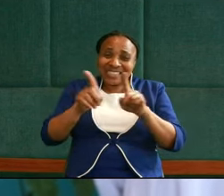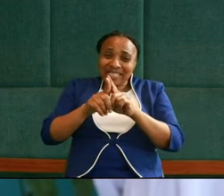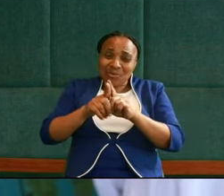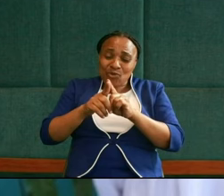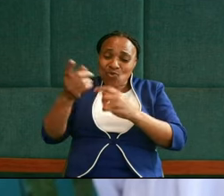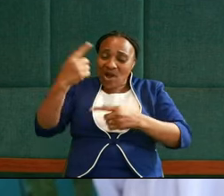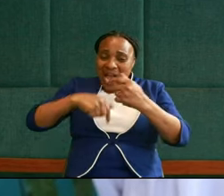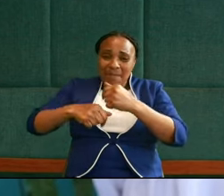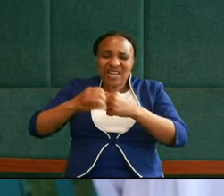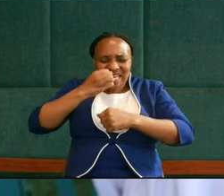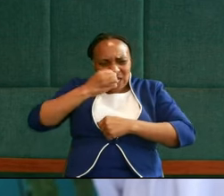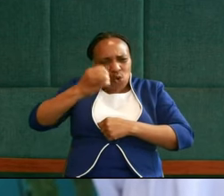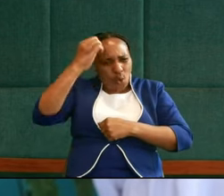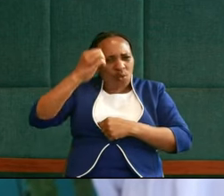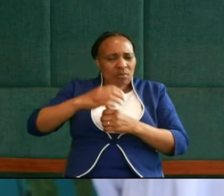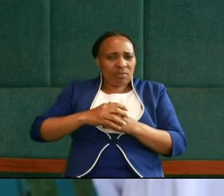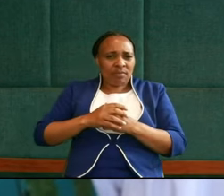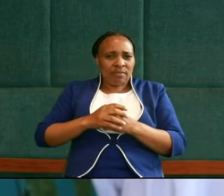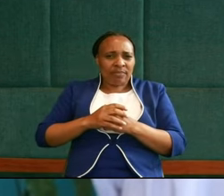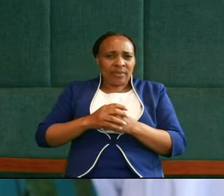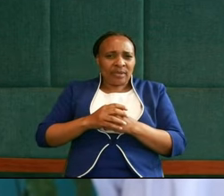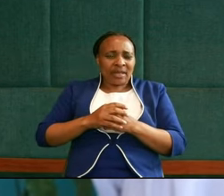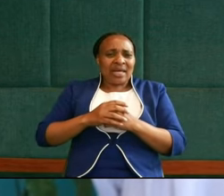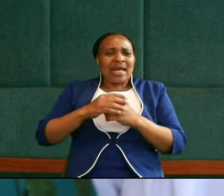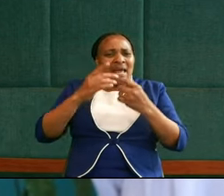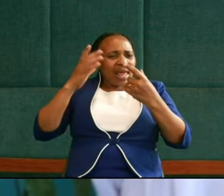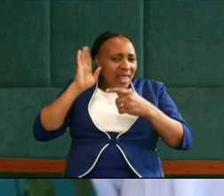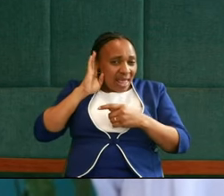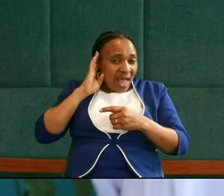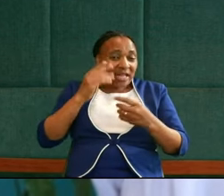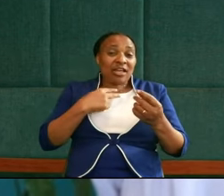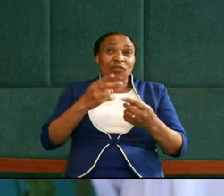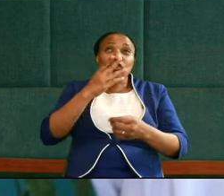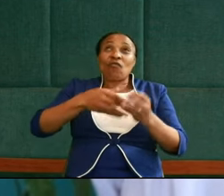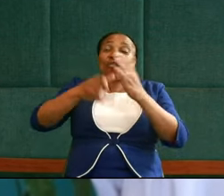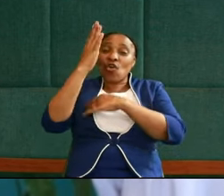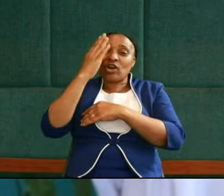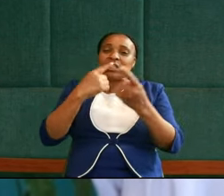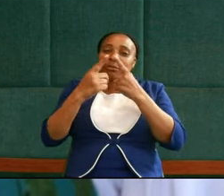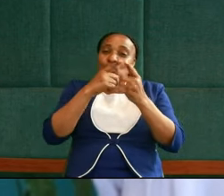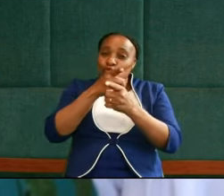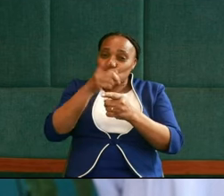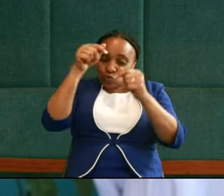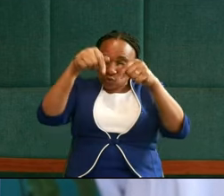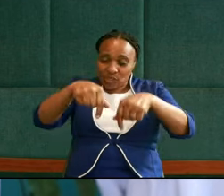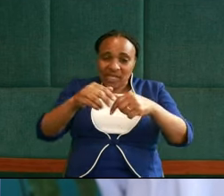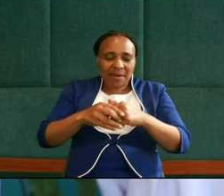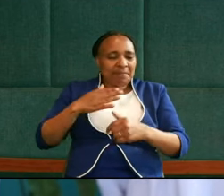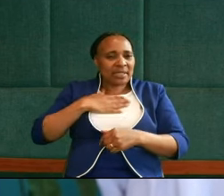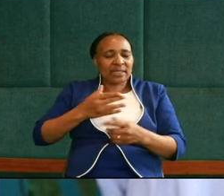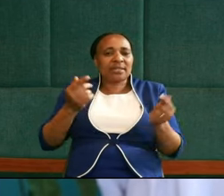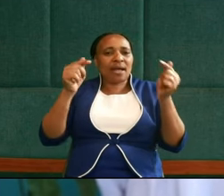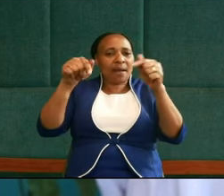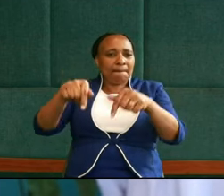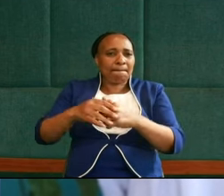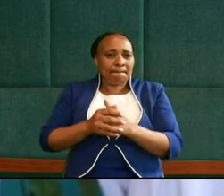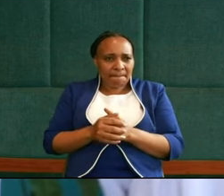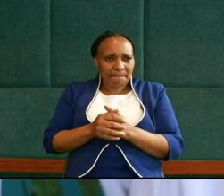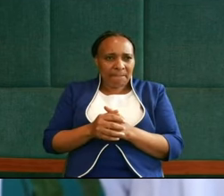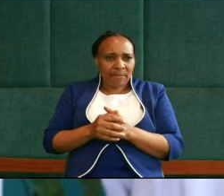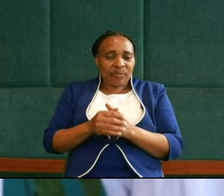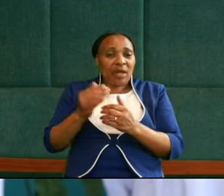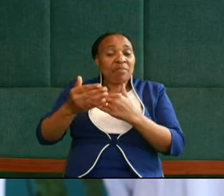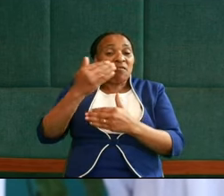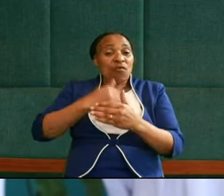ignoring the voice of God speaking to you directly. Just come. A moment before we